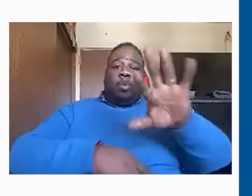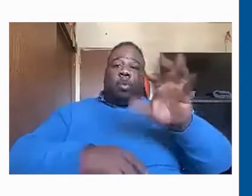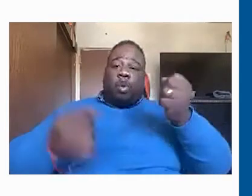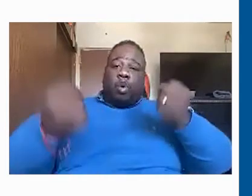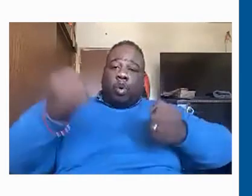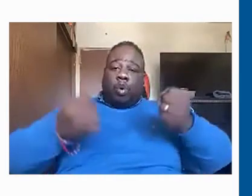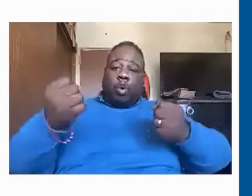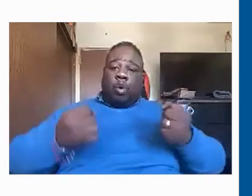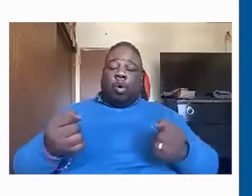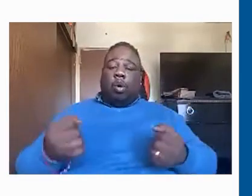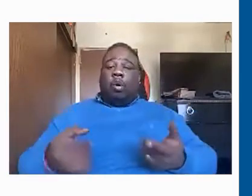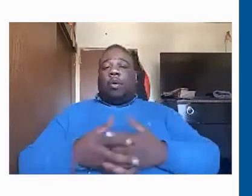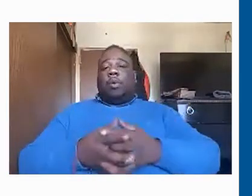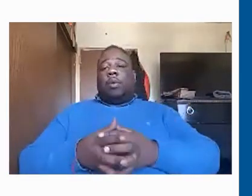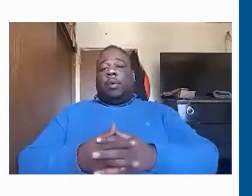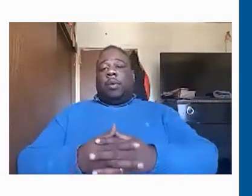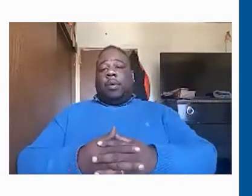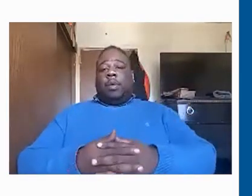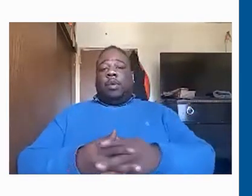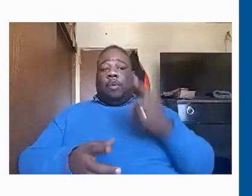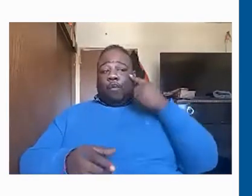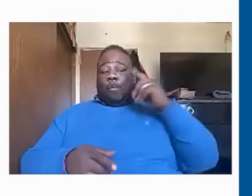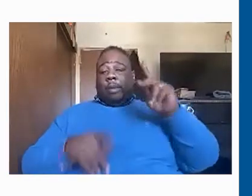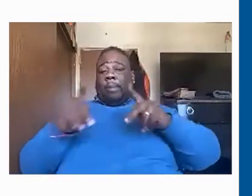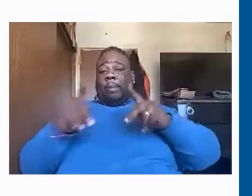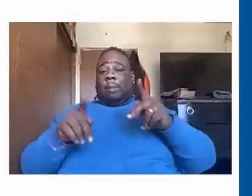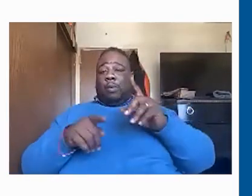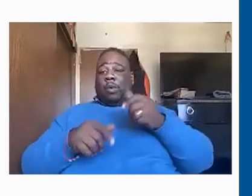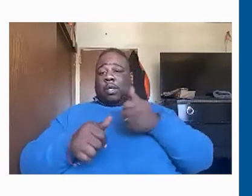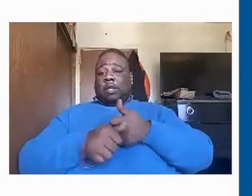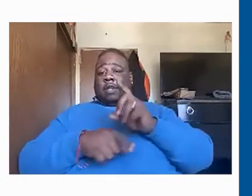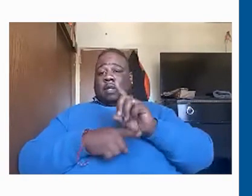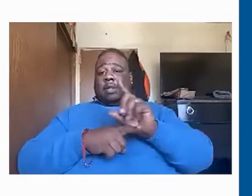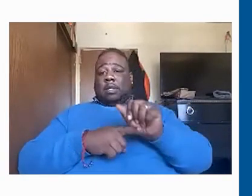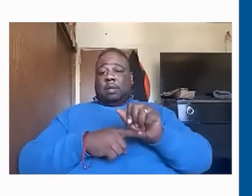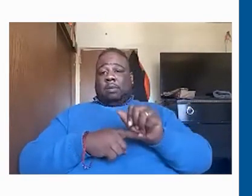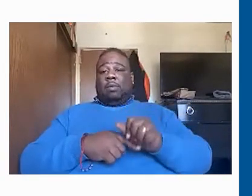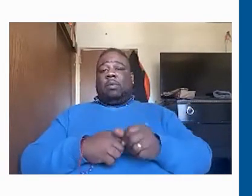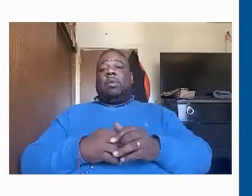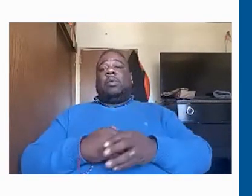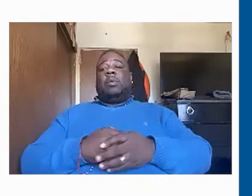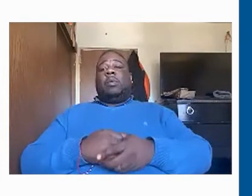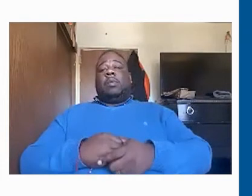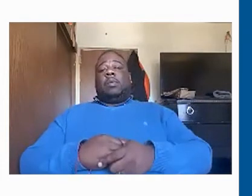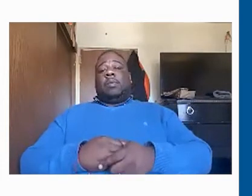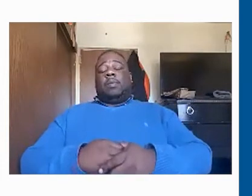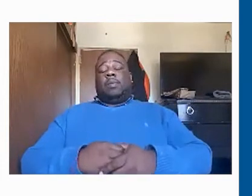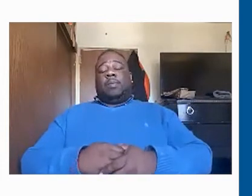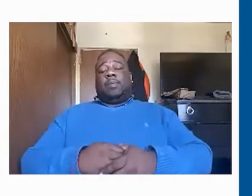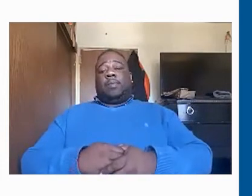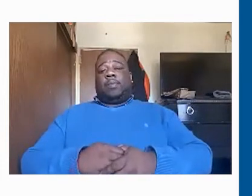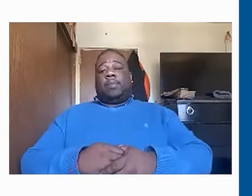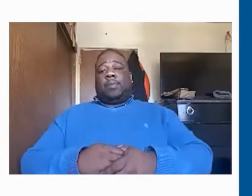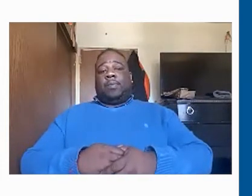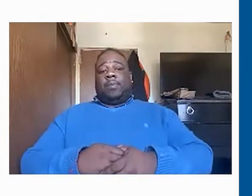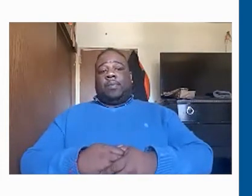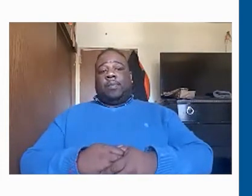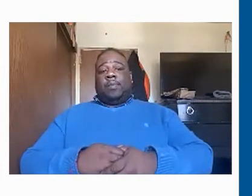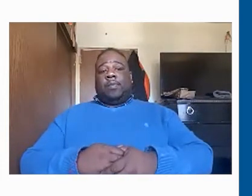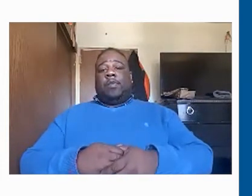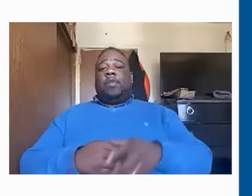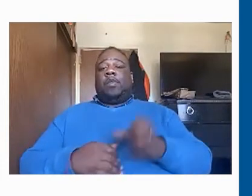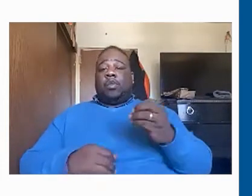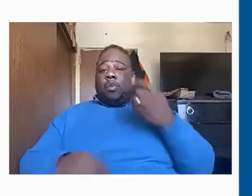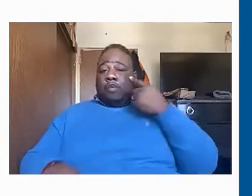For people with disabilities, some extra supplies, which I'll go to the next slide, sorry. Slide 9. No. So for people with disabilities,